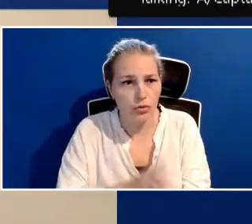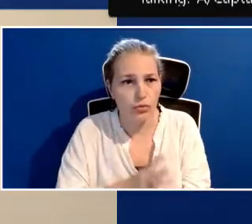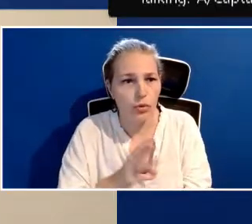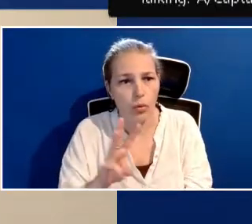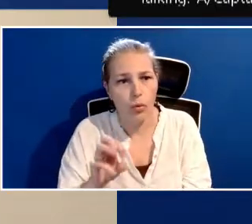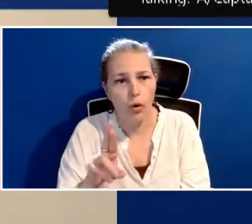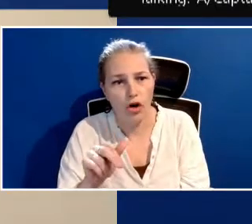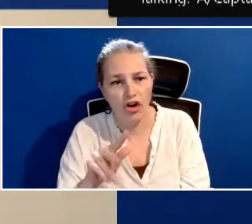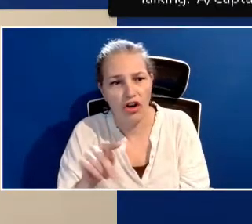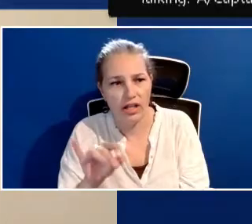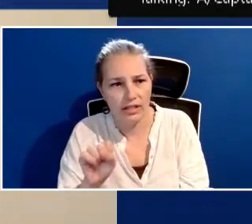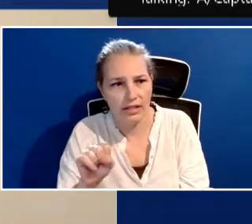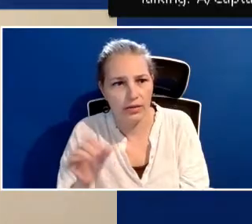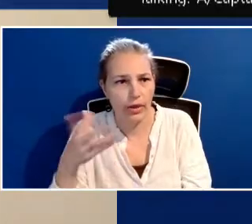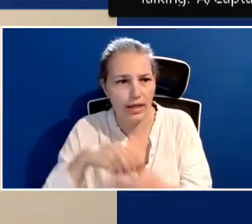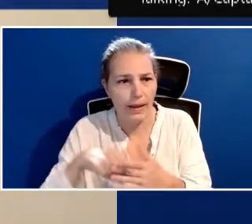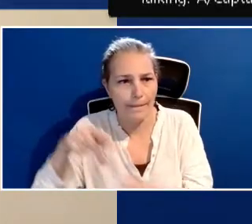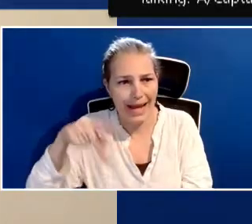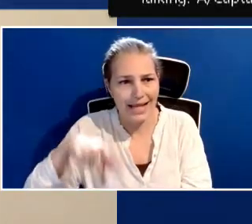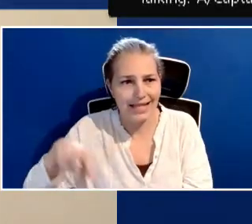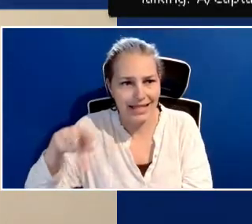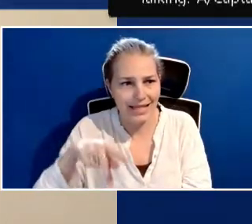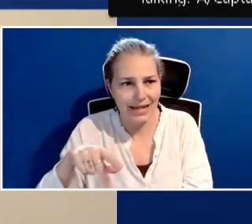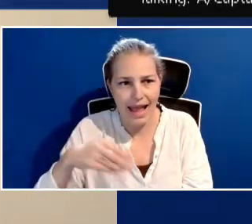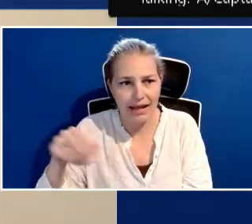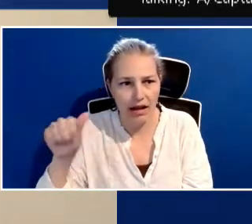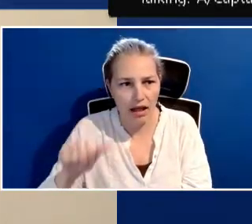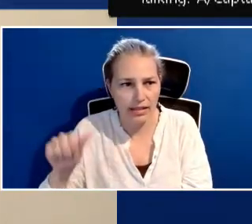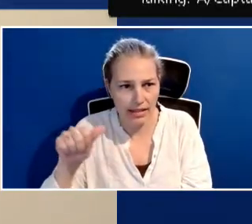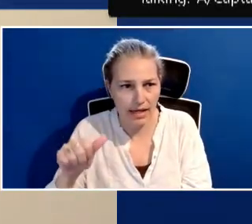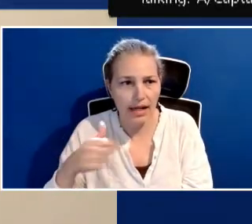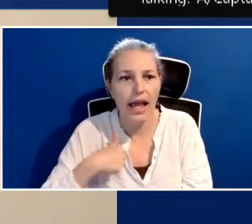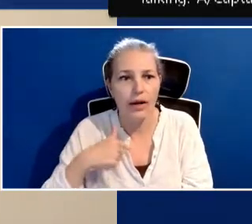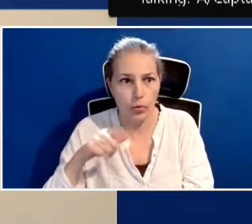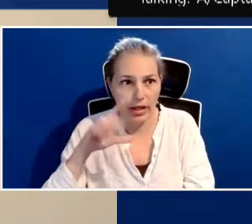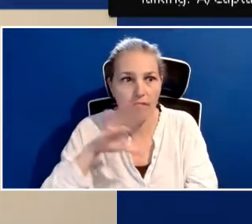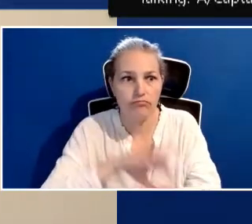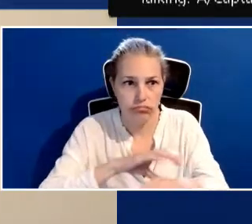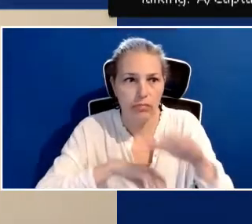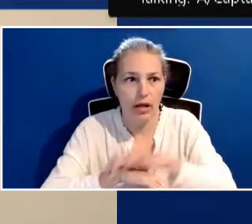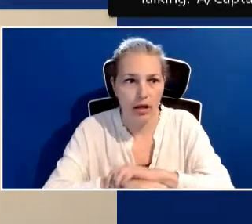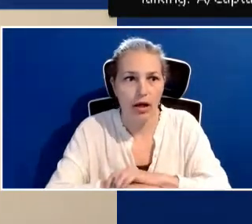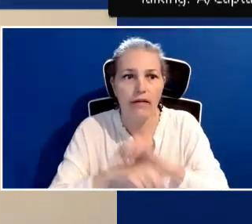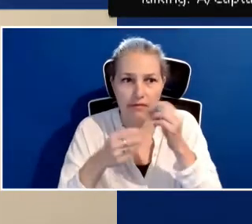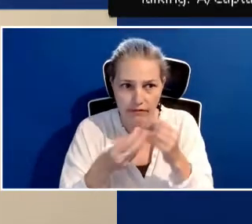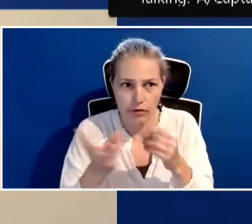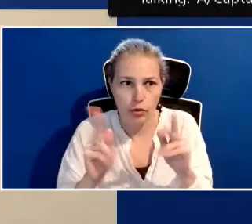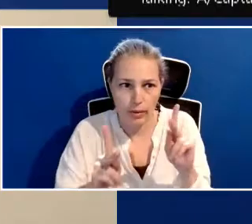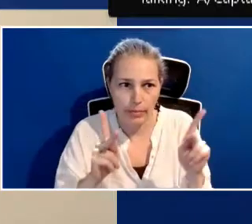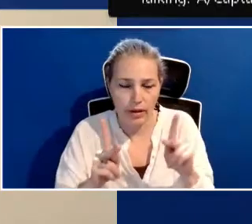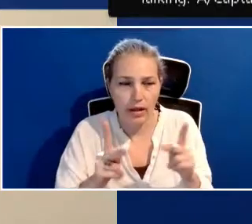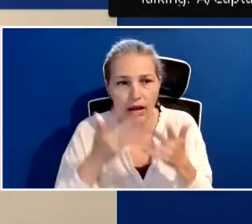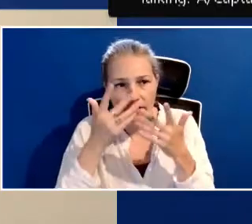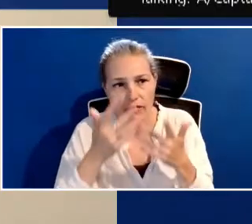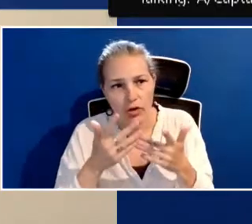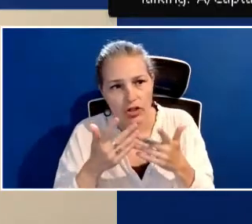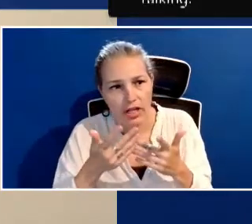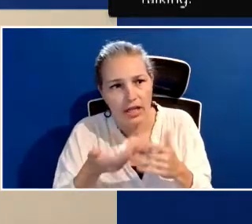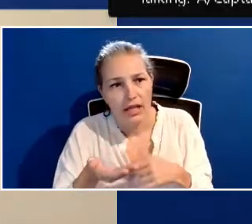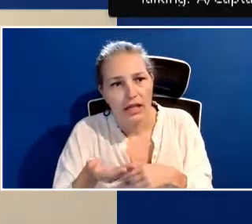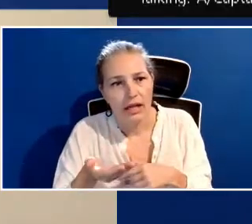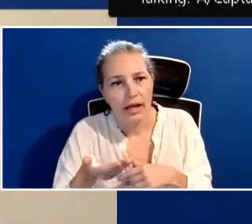also resulted in numerous arrests. Unfortunately, our last search warrant, there were some people that mistaken us for